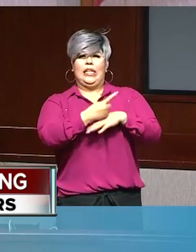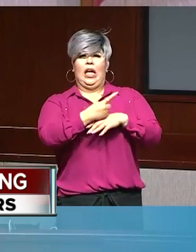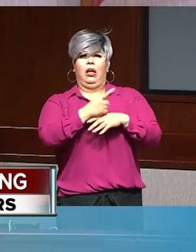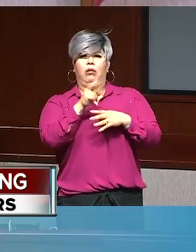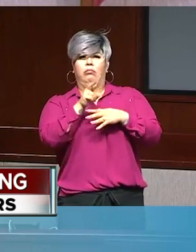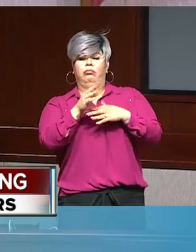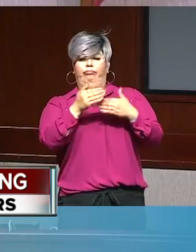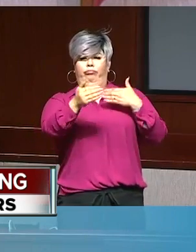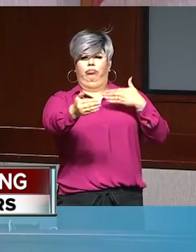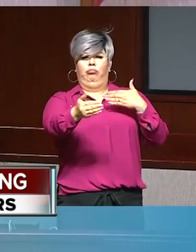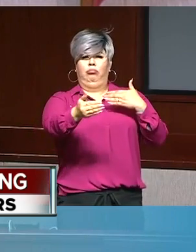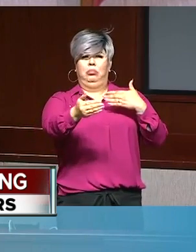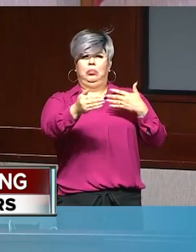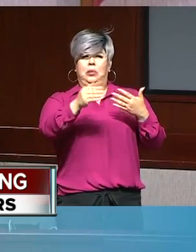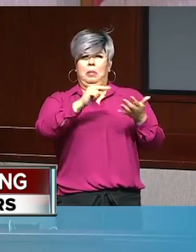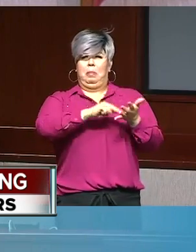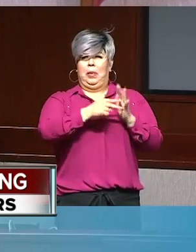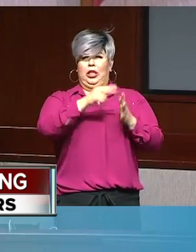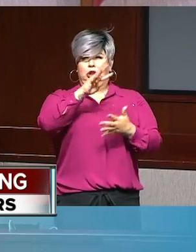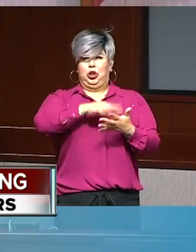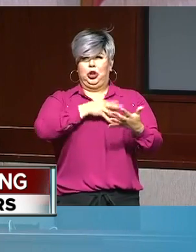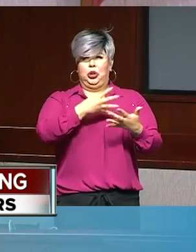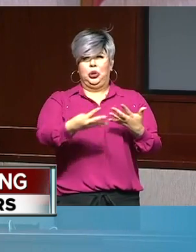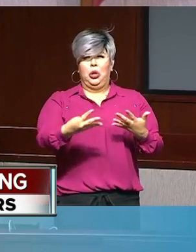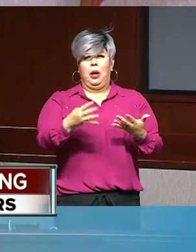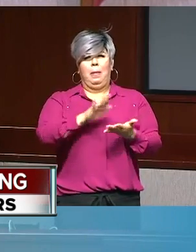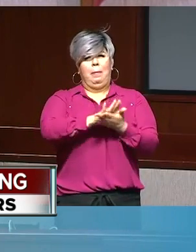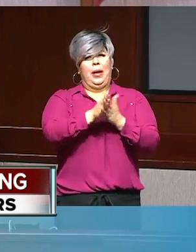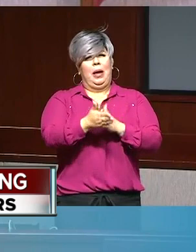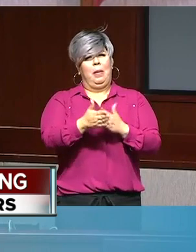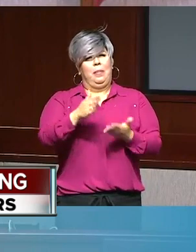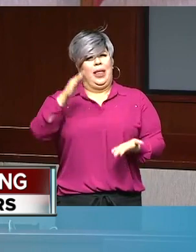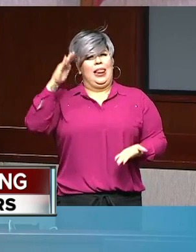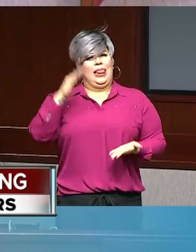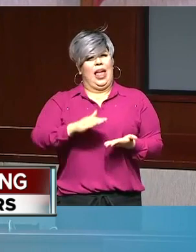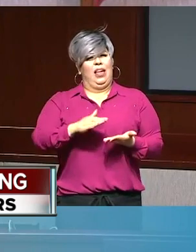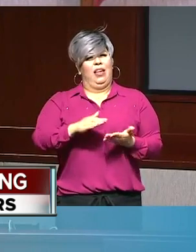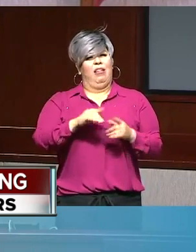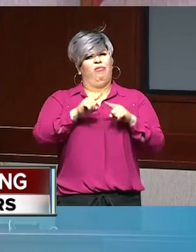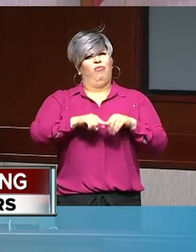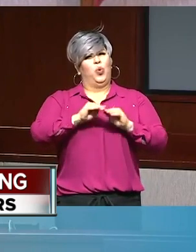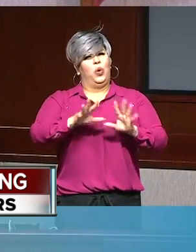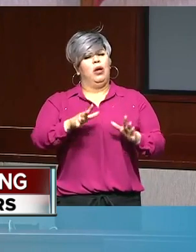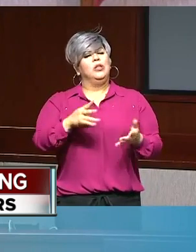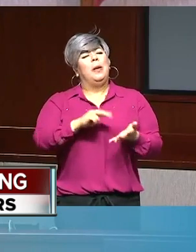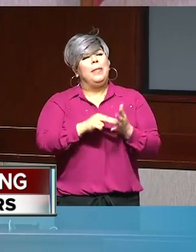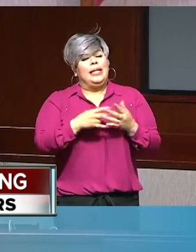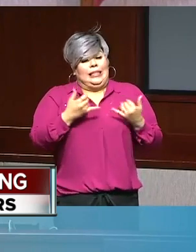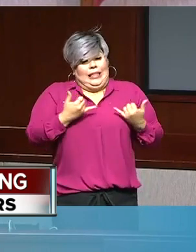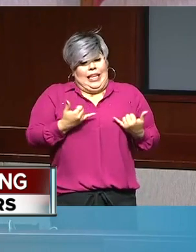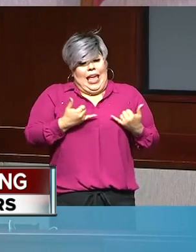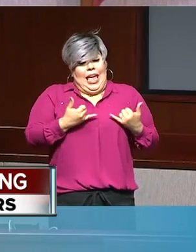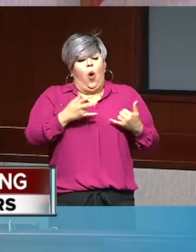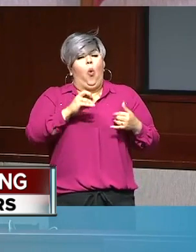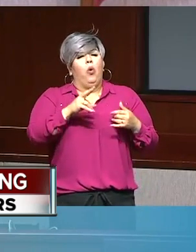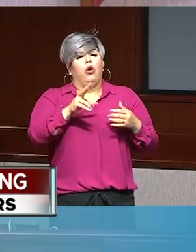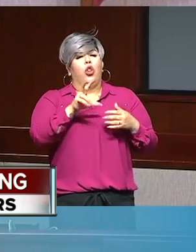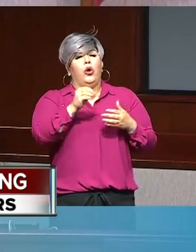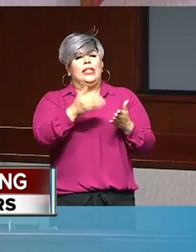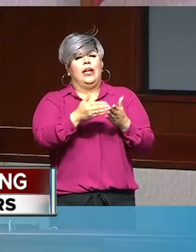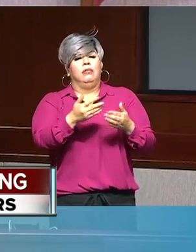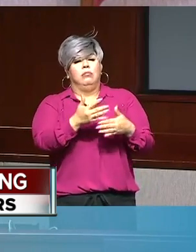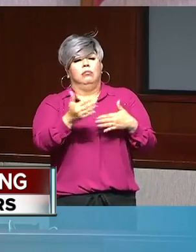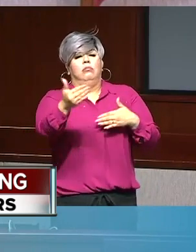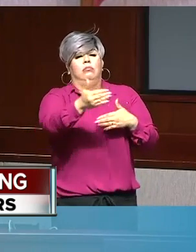reliable. Is that looking out 30 days past today, or does that just mean like in 30 days you would need to run the model again to see what it